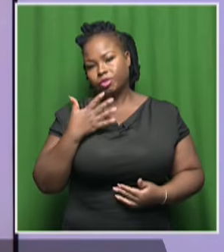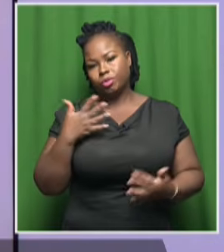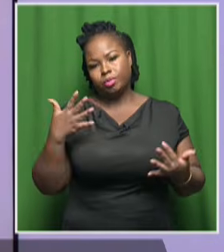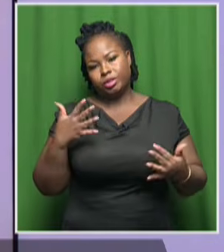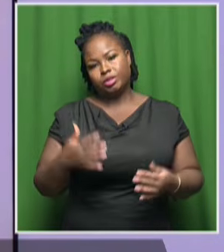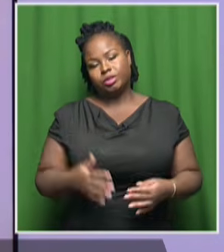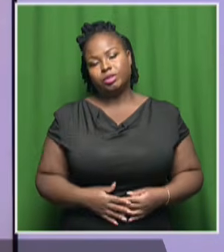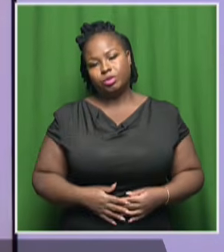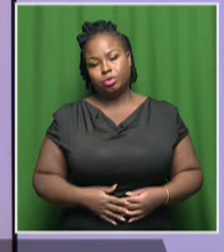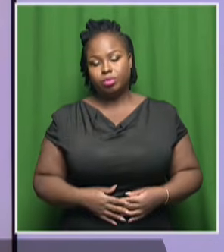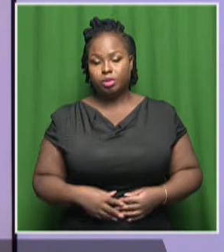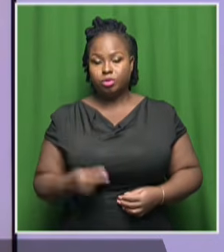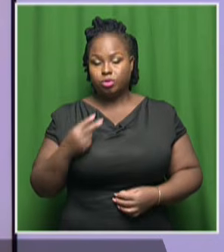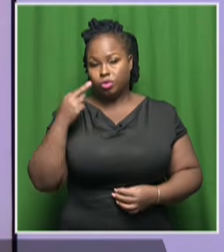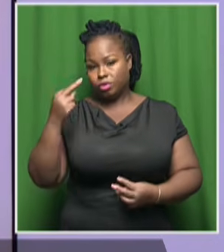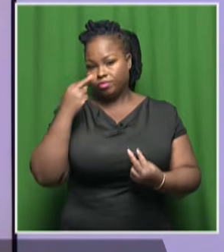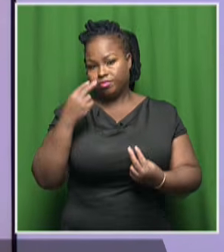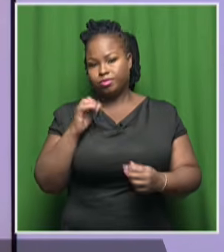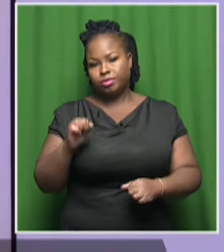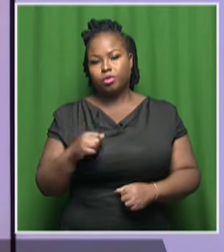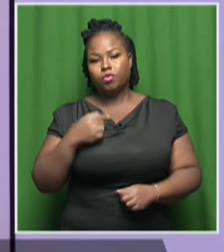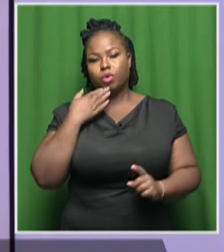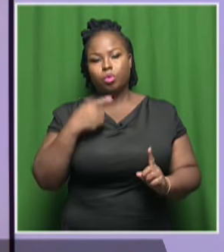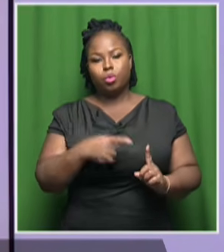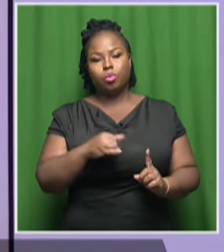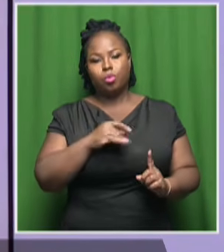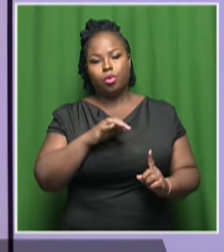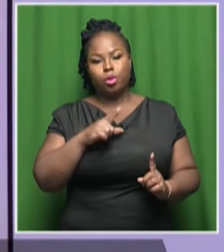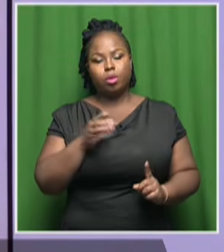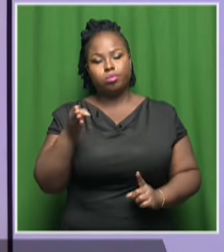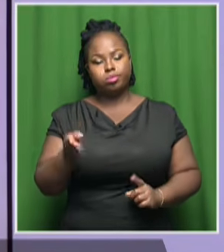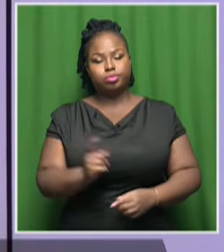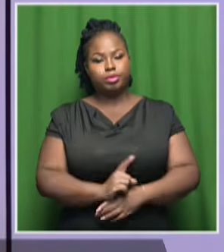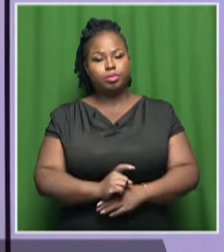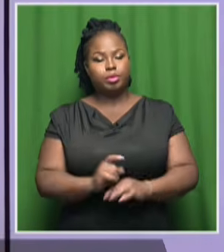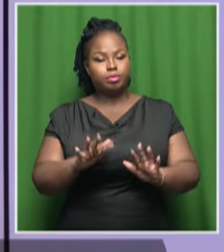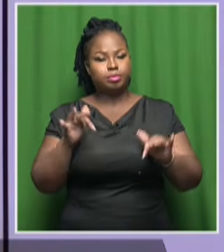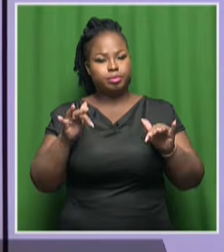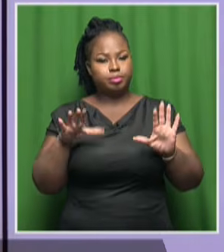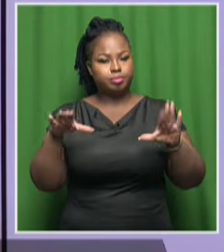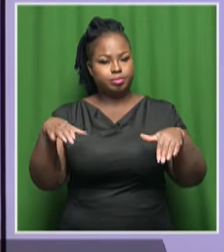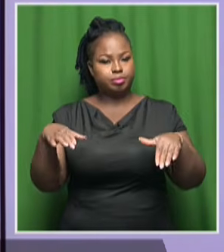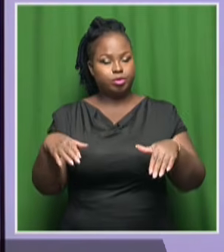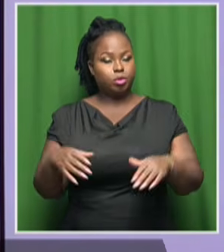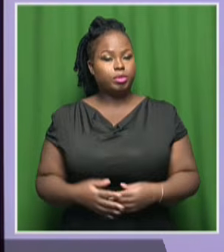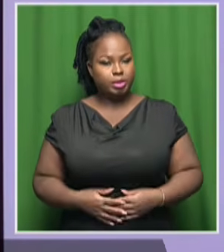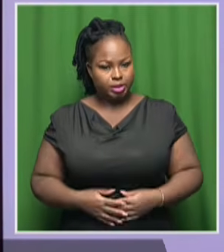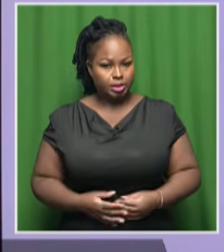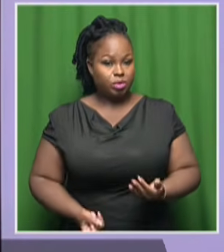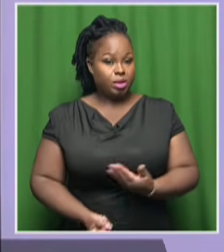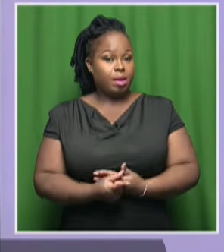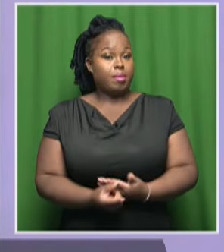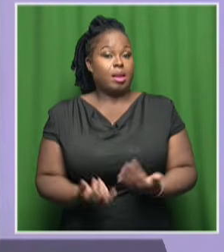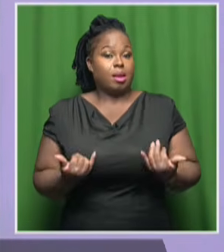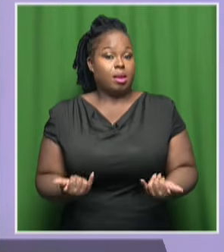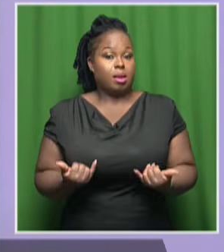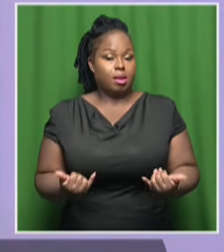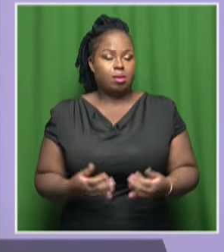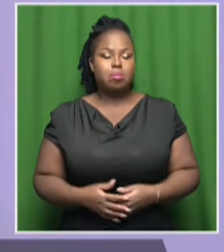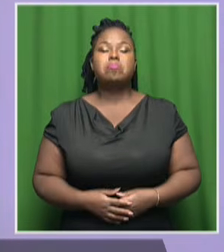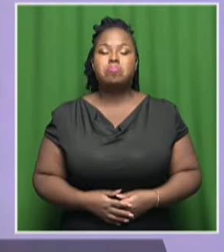for giving us your views on this appearance of Paulo O'Sullivan before the Parliamentary Ad Hoc Committee. It's taking place today.